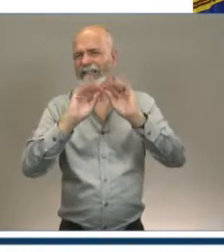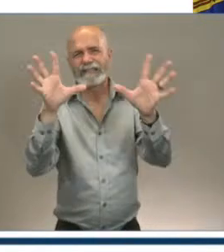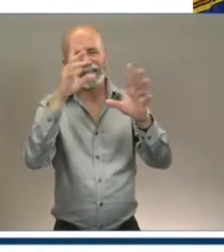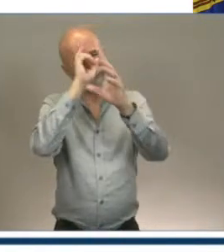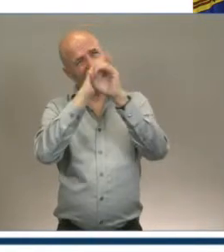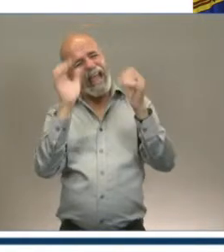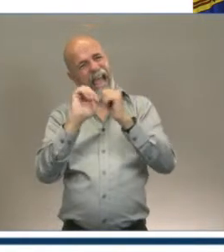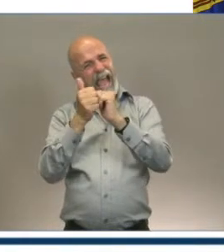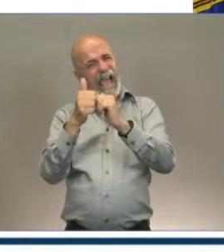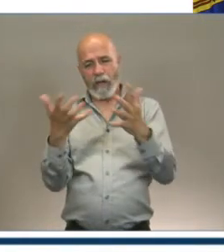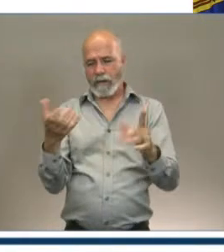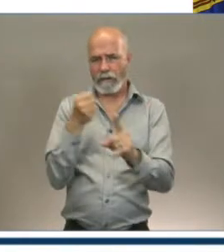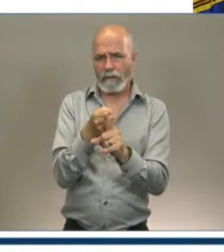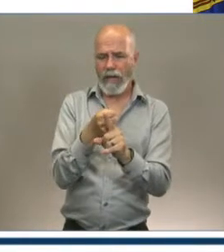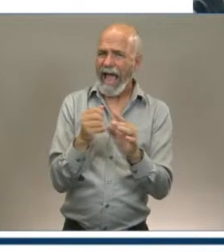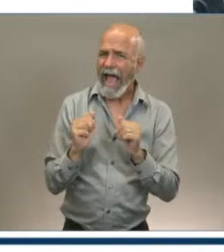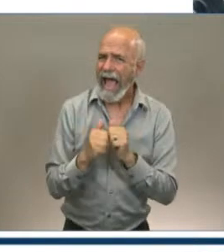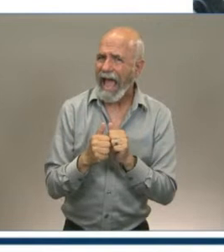occurred. Sure.